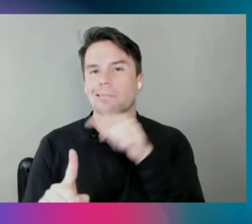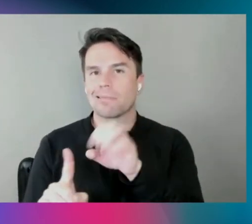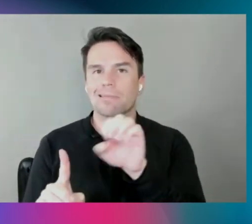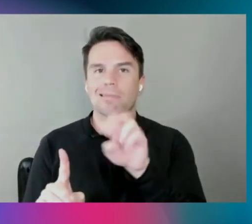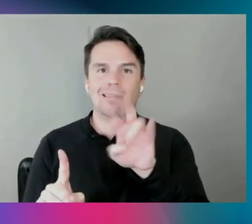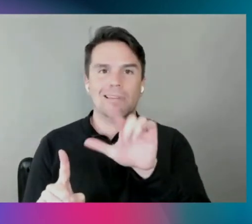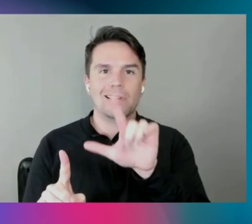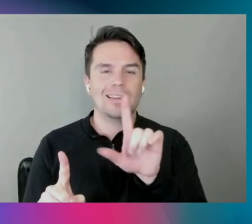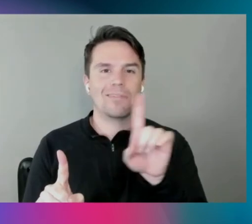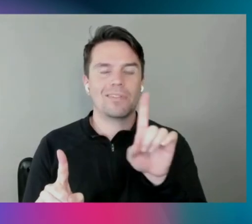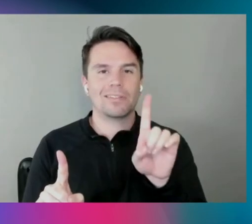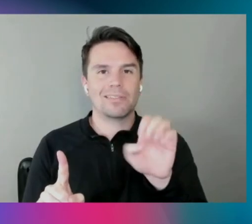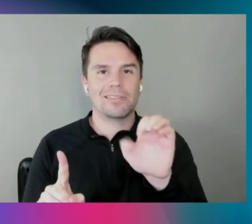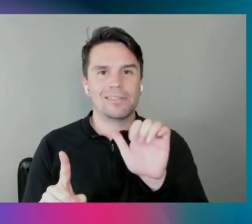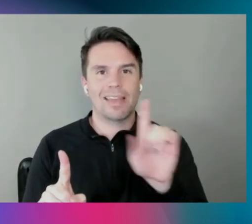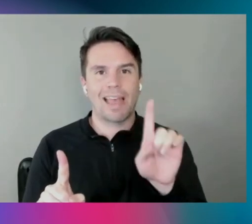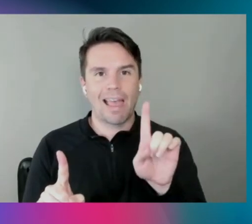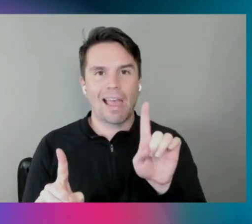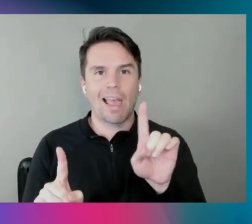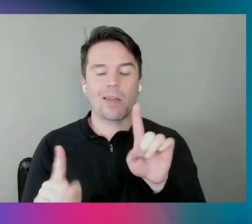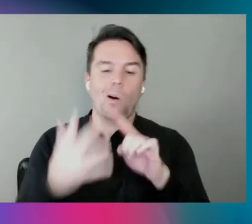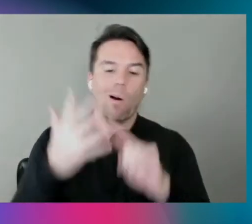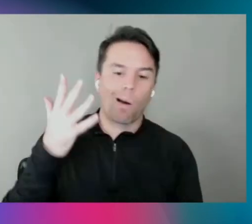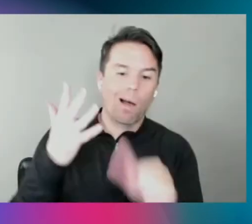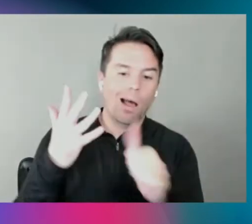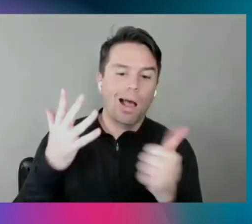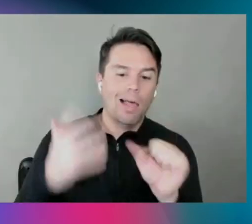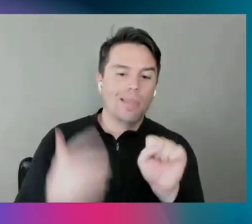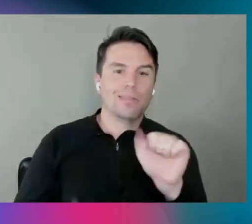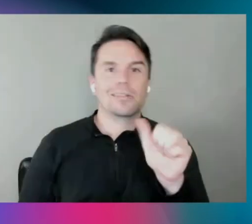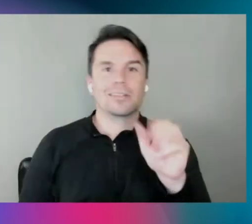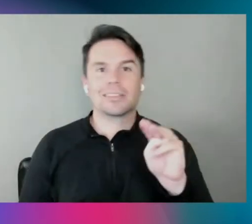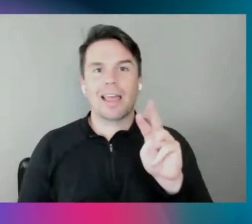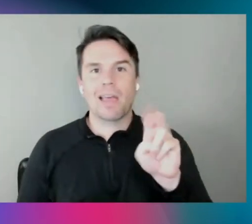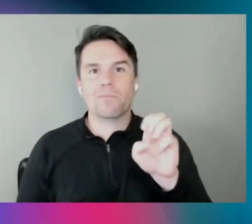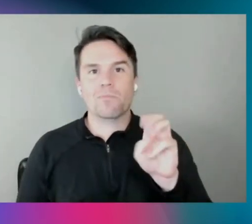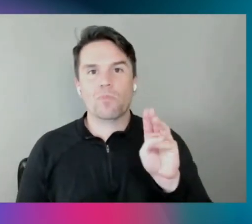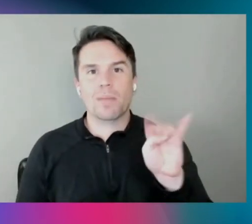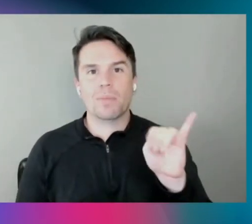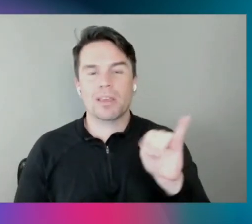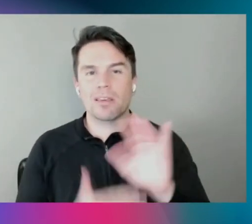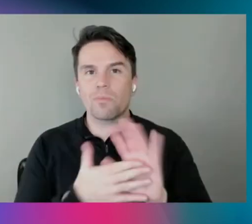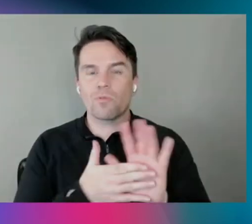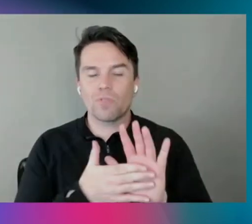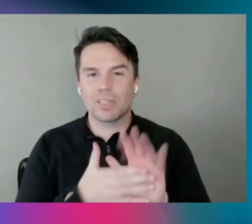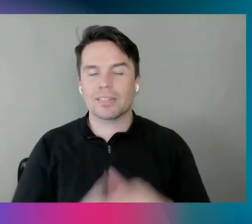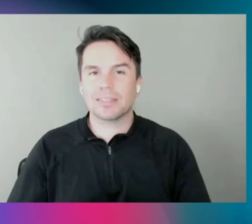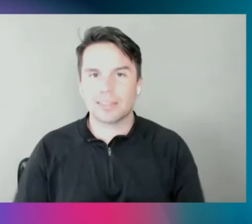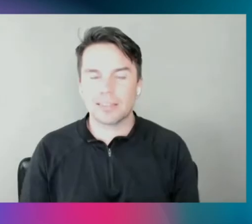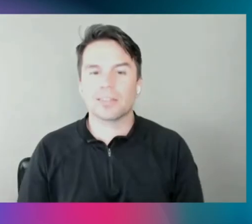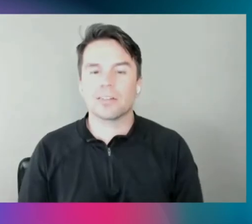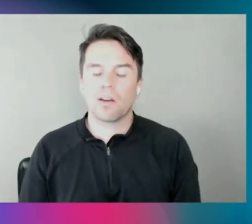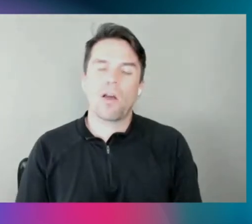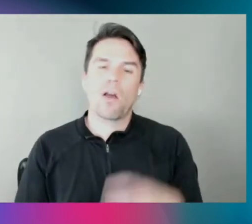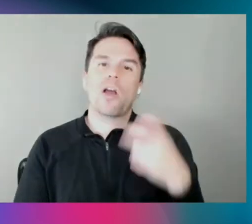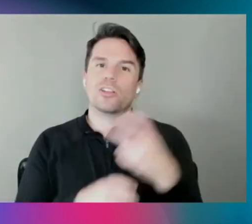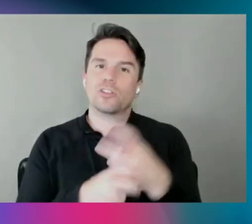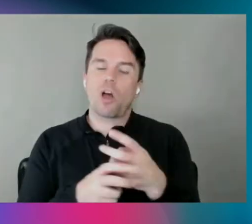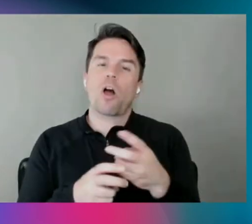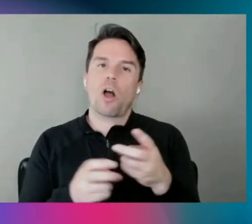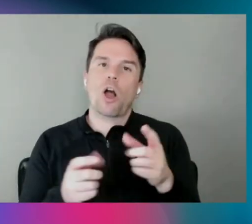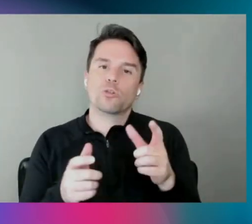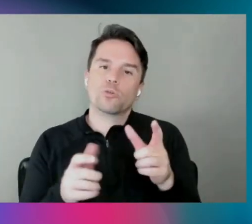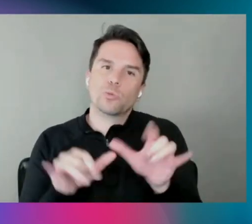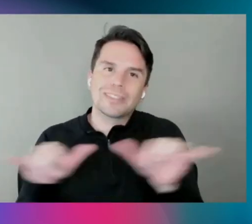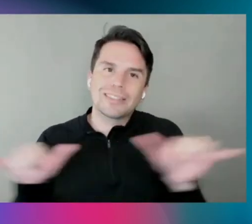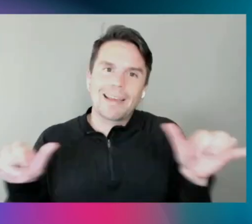machine learning problem. Correct. But it is difficult to make those connections between people's choices. It's hard to scale what you're talking about. Right. Getting all the other